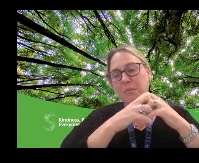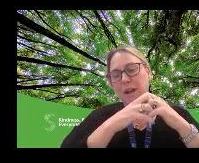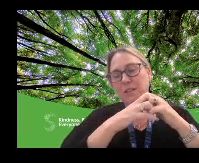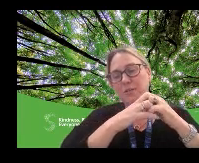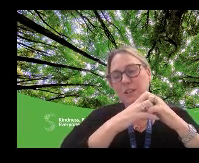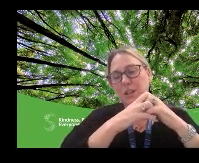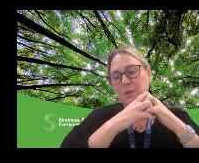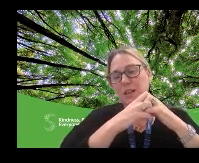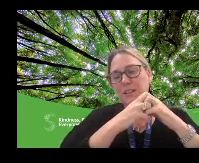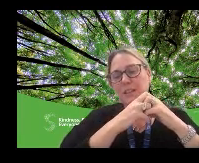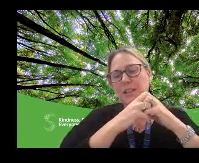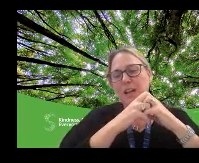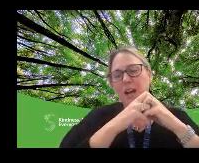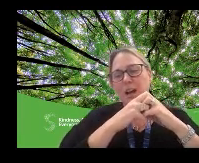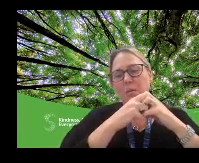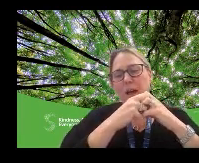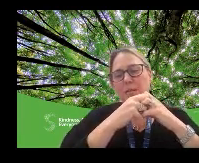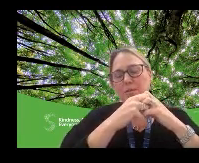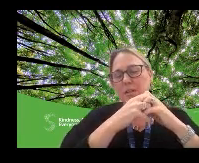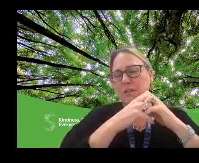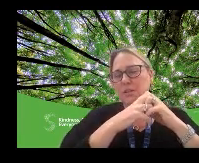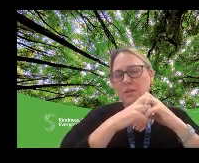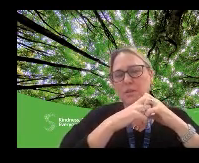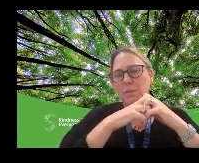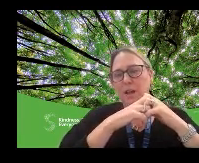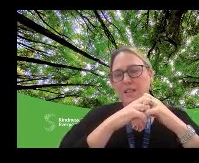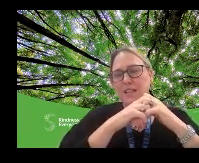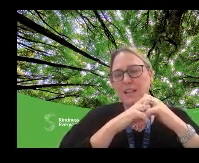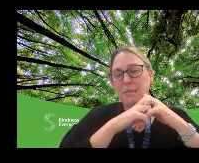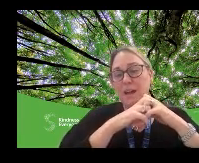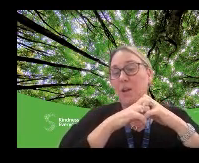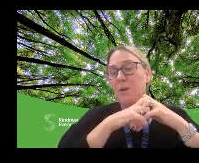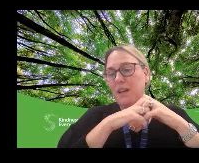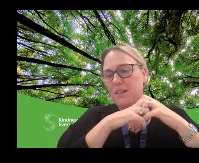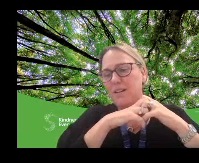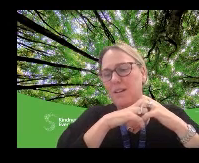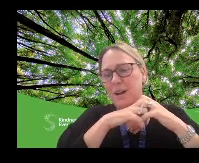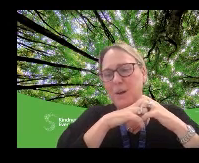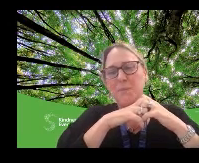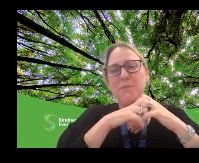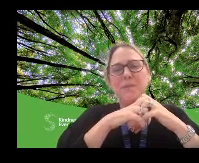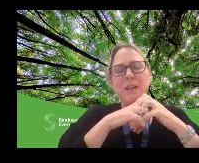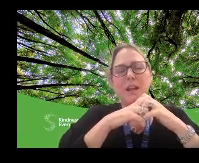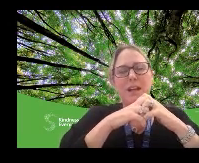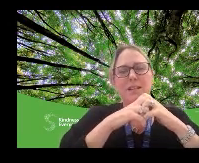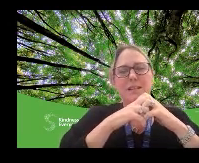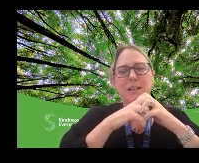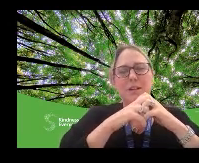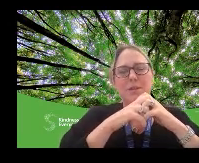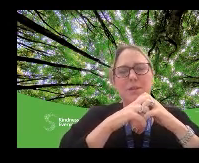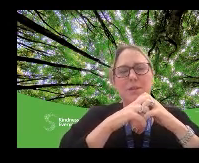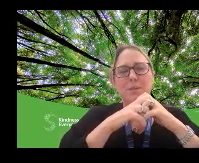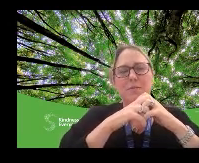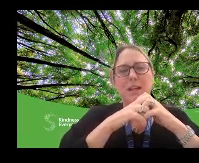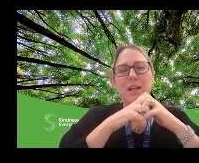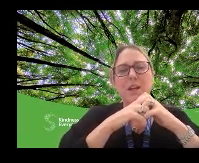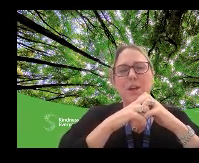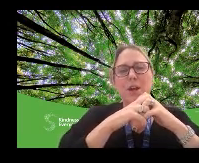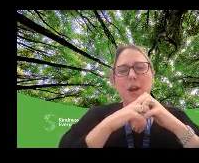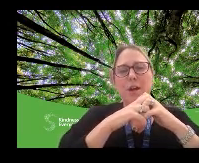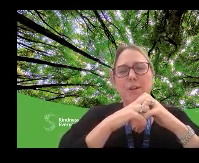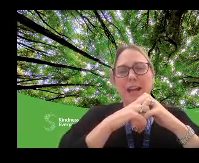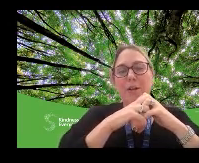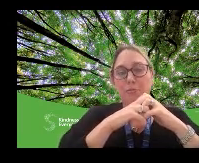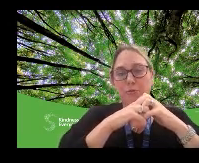positive impact on the young person, and sort of the plans to keep that going. And sort of it would be